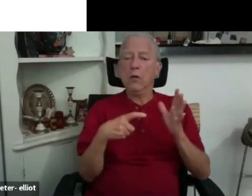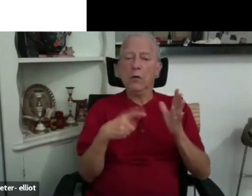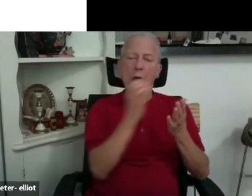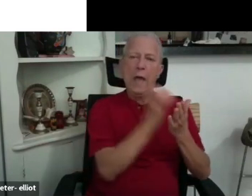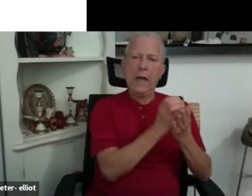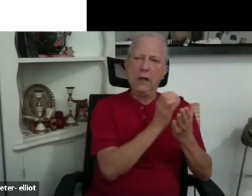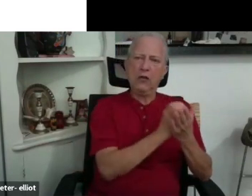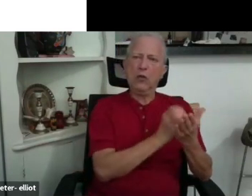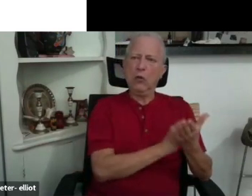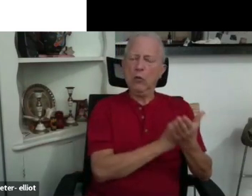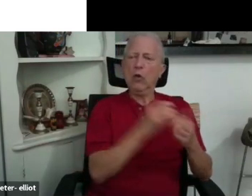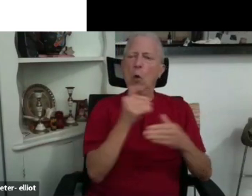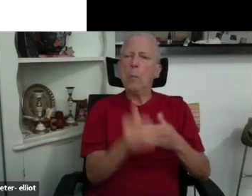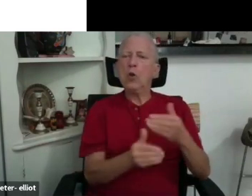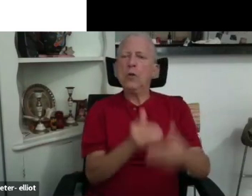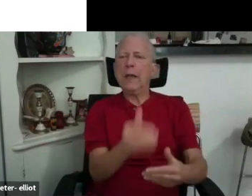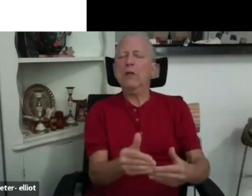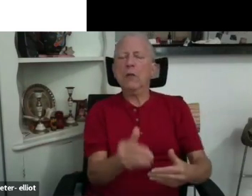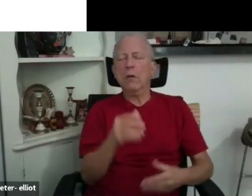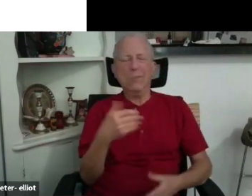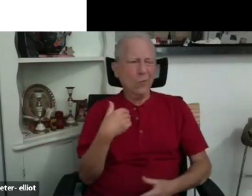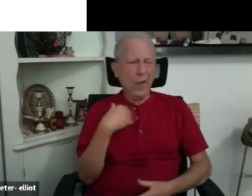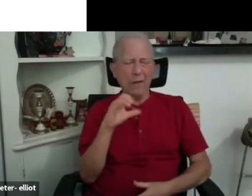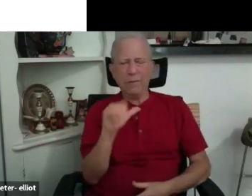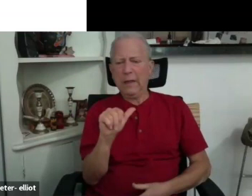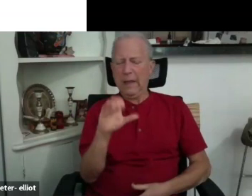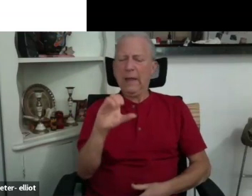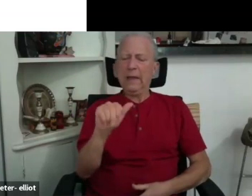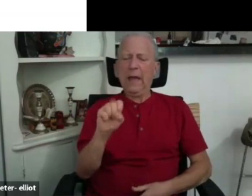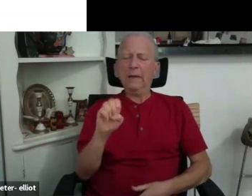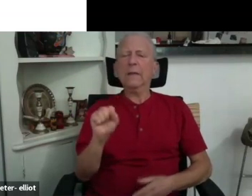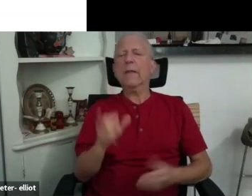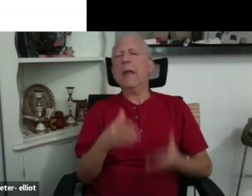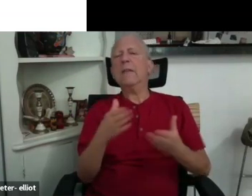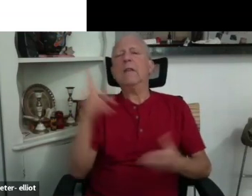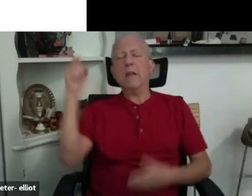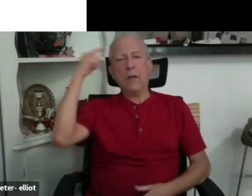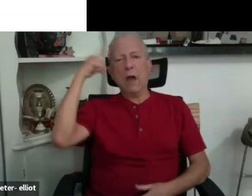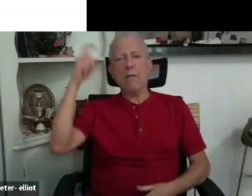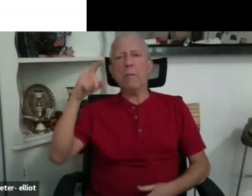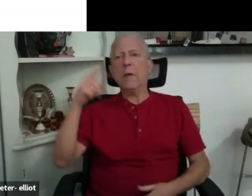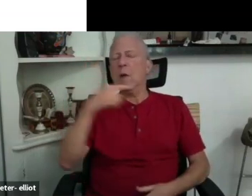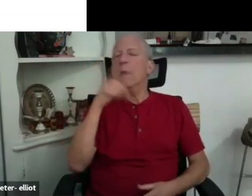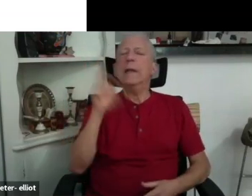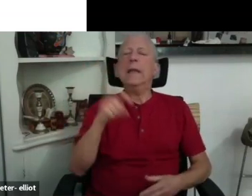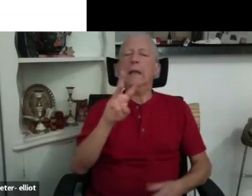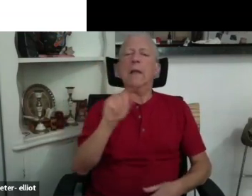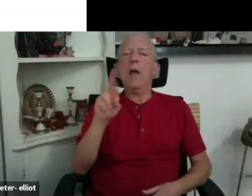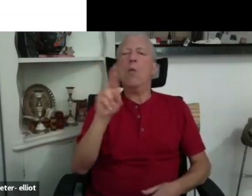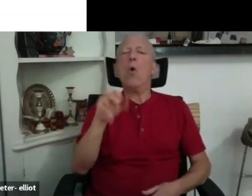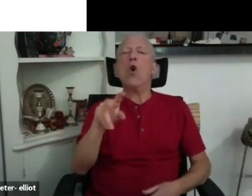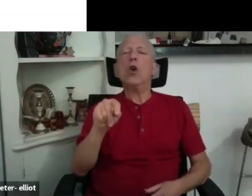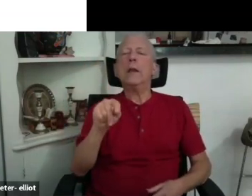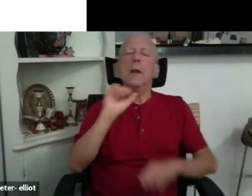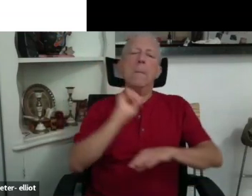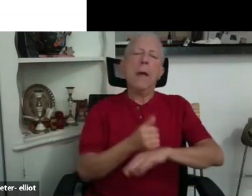constitutional procedure, there's cases that suggest that the government would need a warrant based on